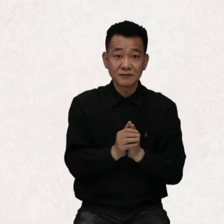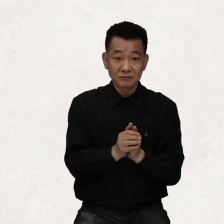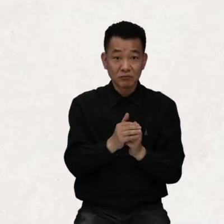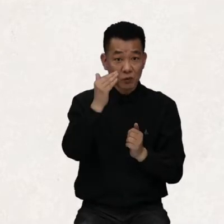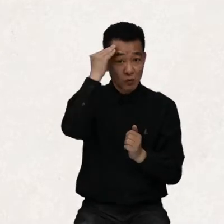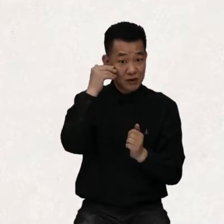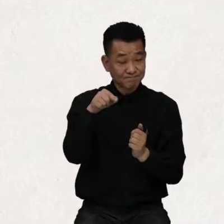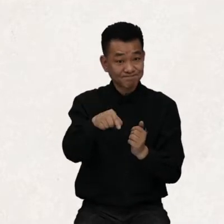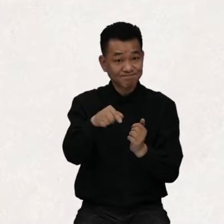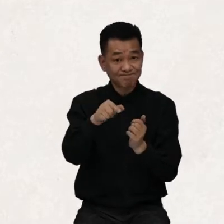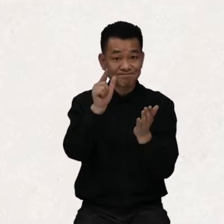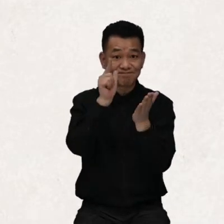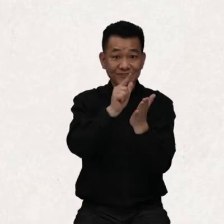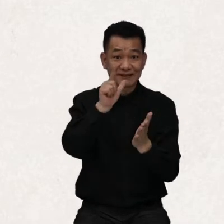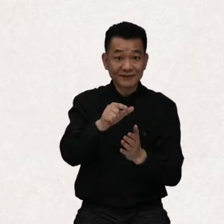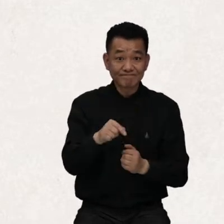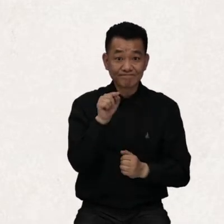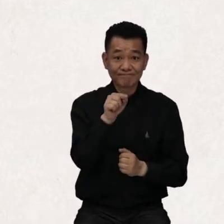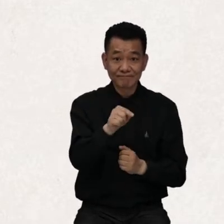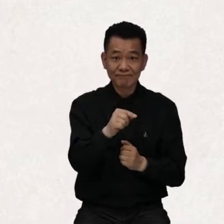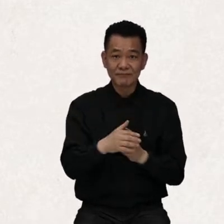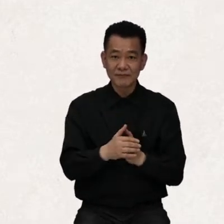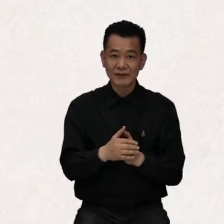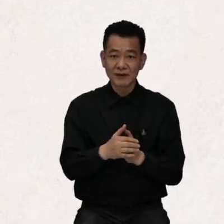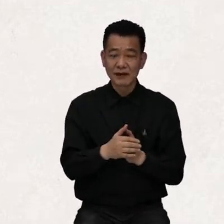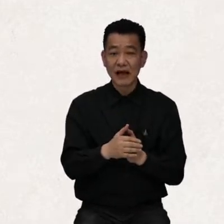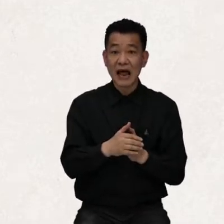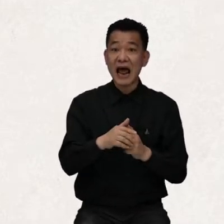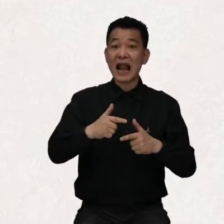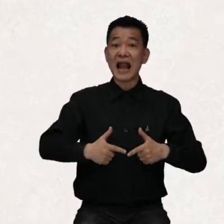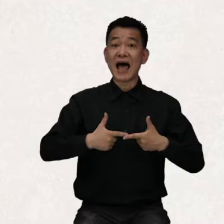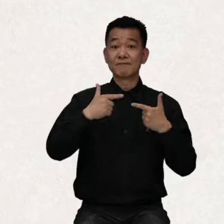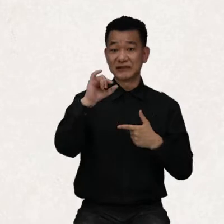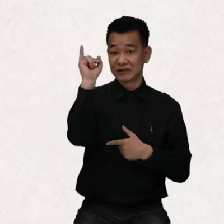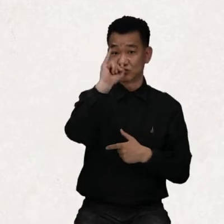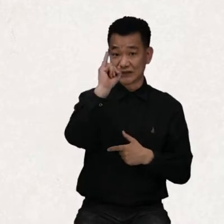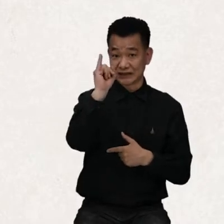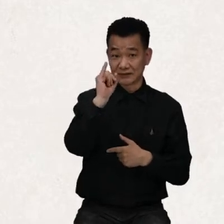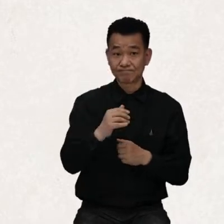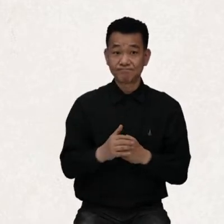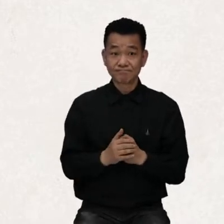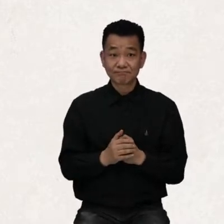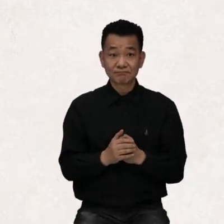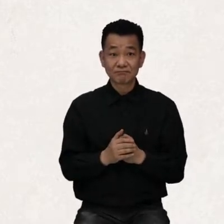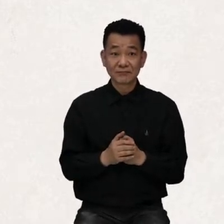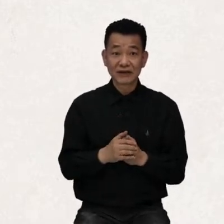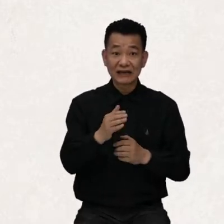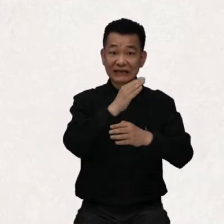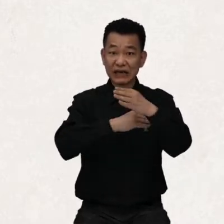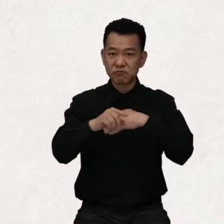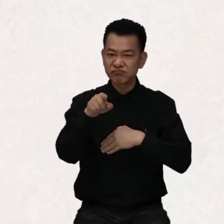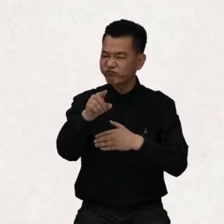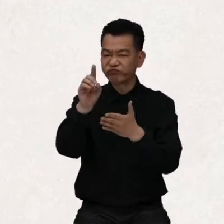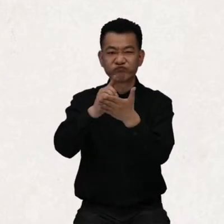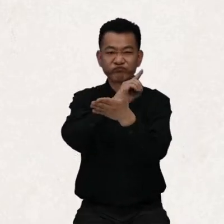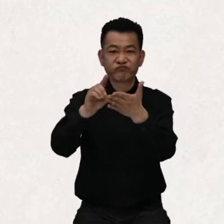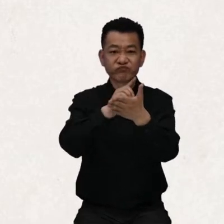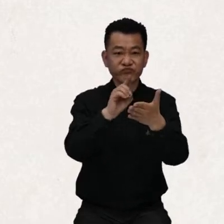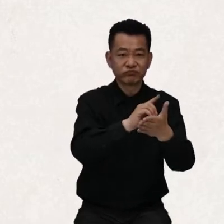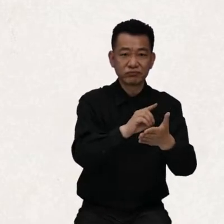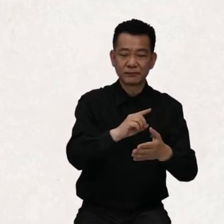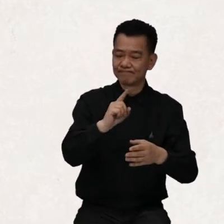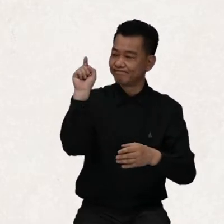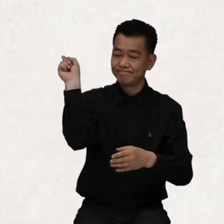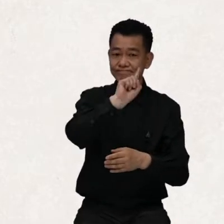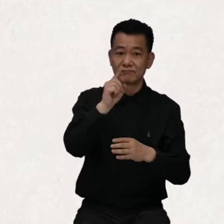Additionally, discrimination against persons with disabilities in the provision of health insurance and life insurance, where such insurance